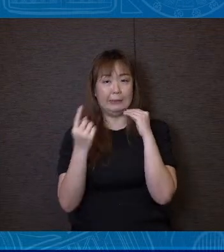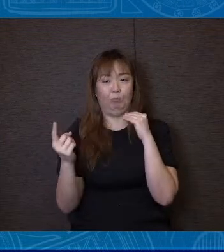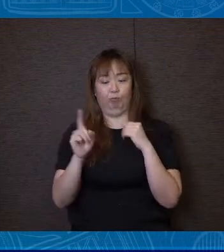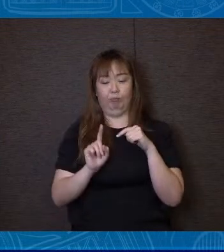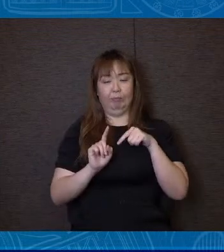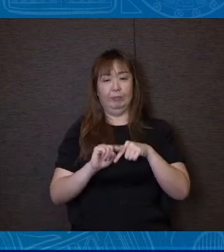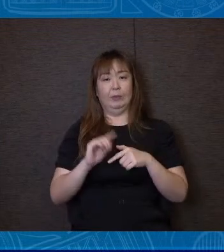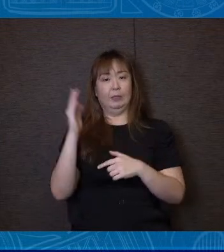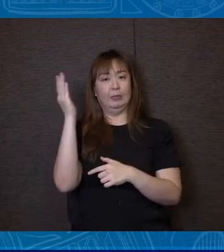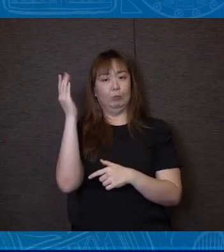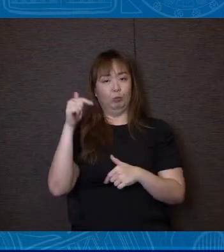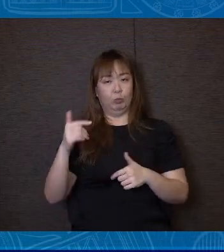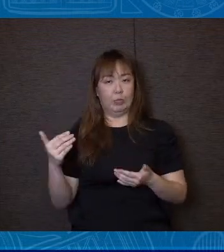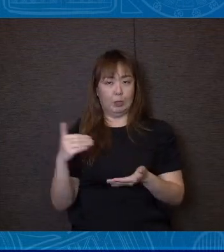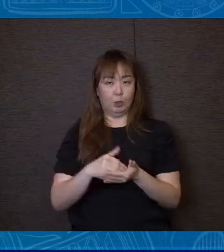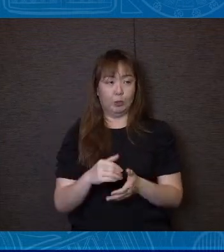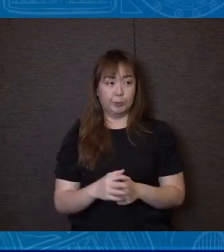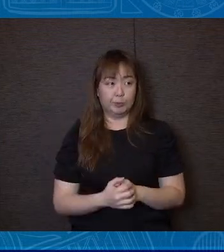session such as this one.